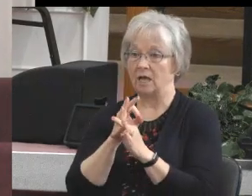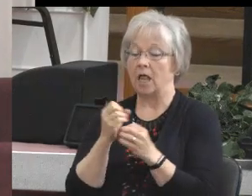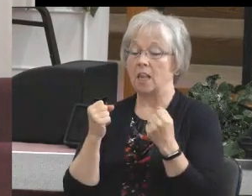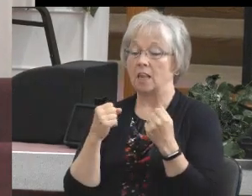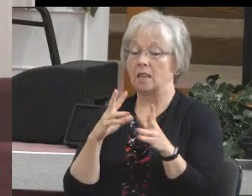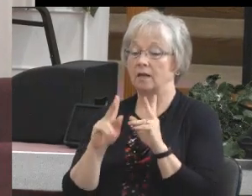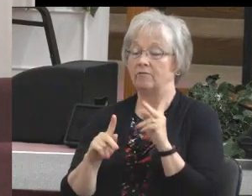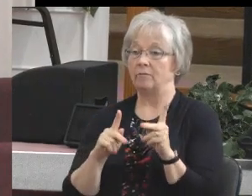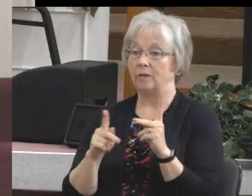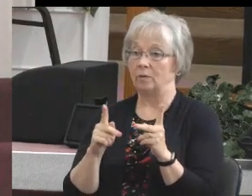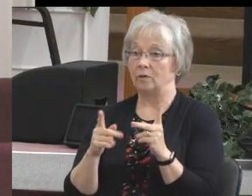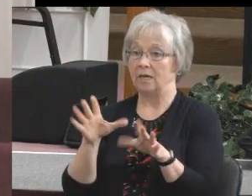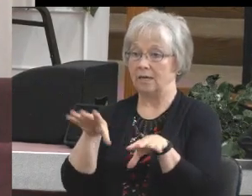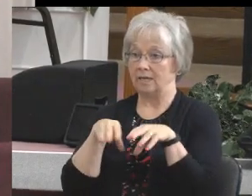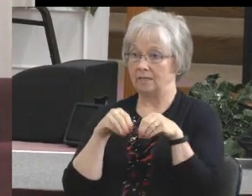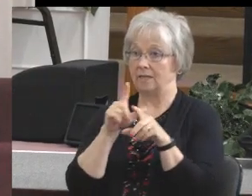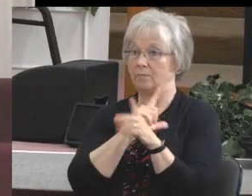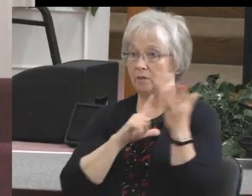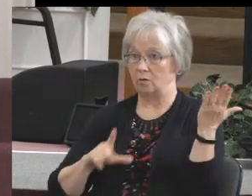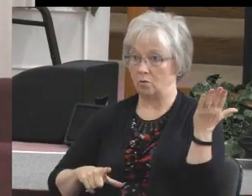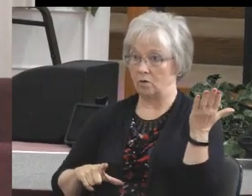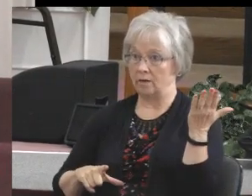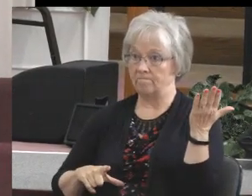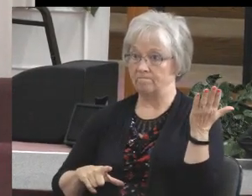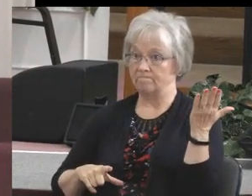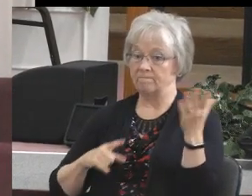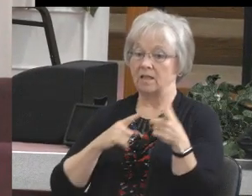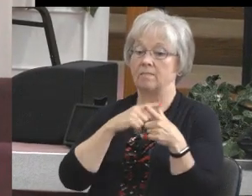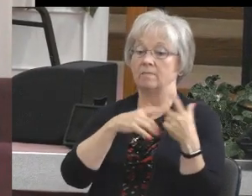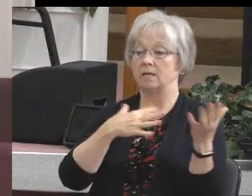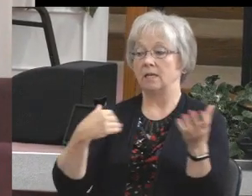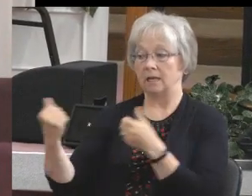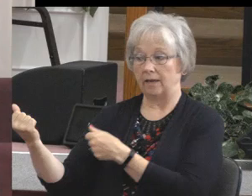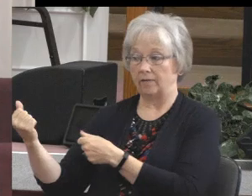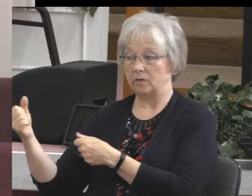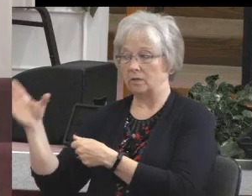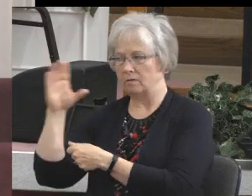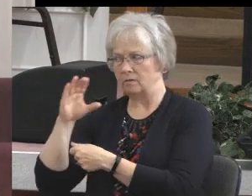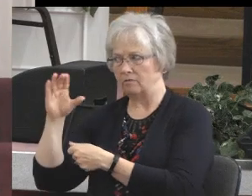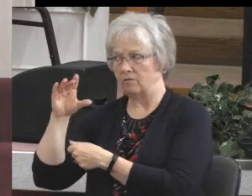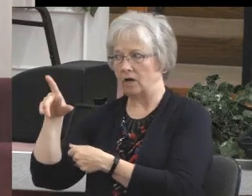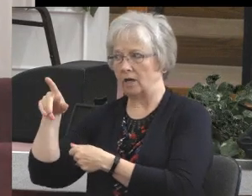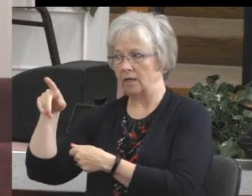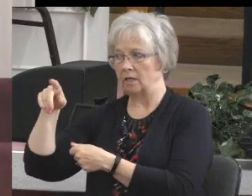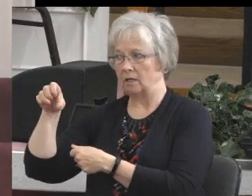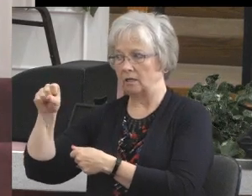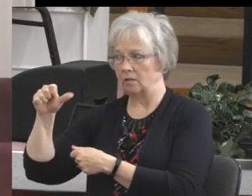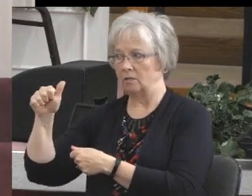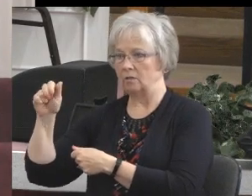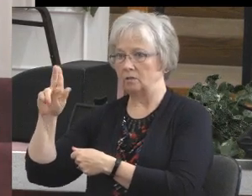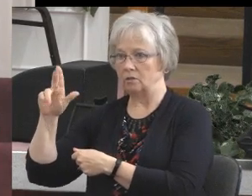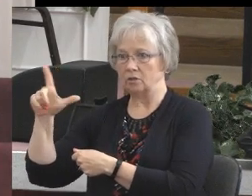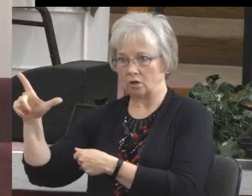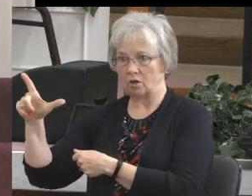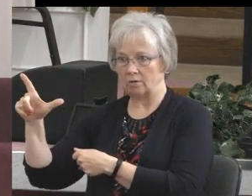Lord. And he left for Tarsus to look for Saul. And when he had found him, he brought him to